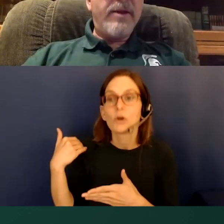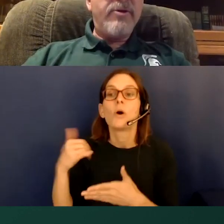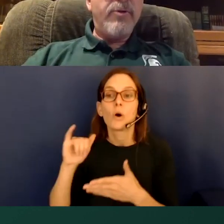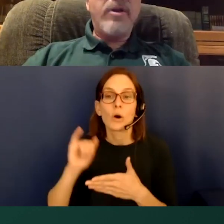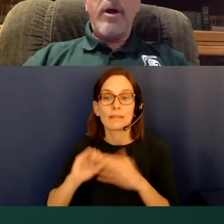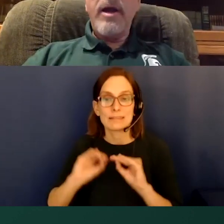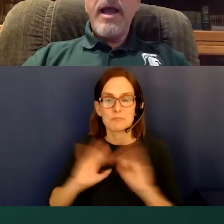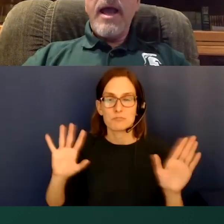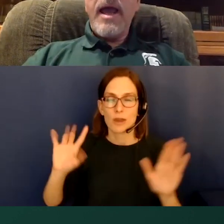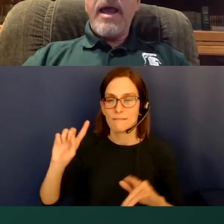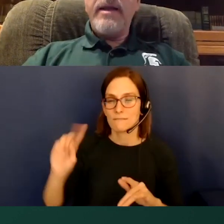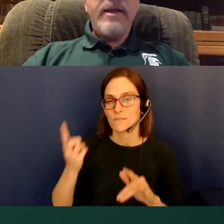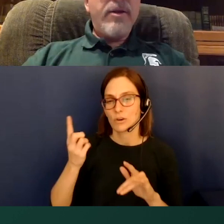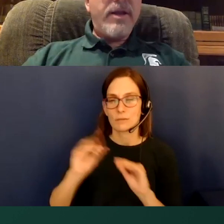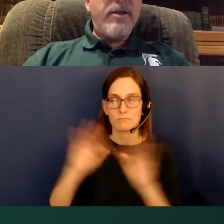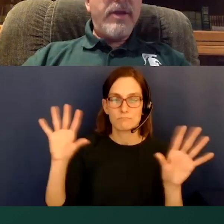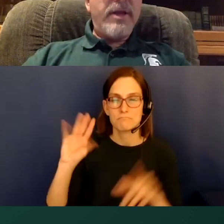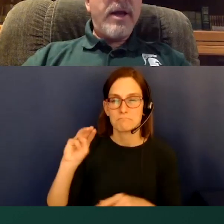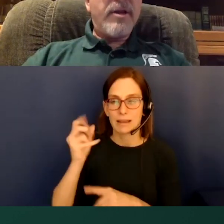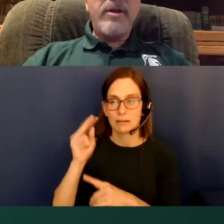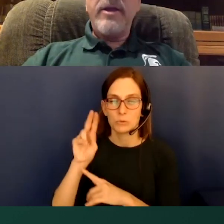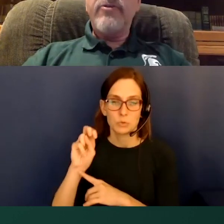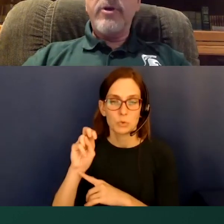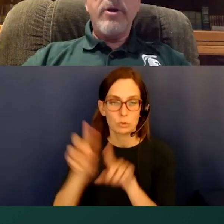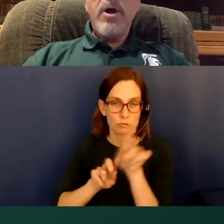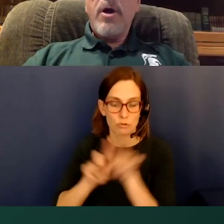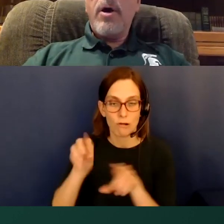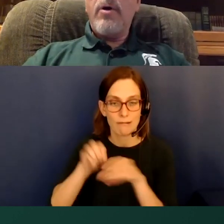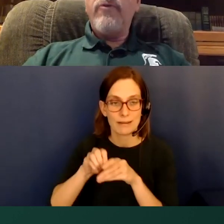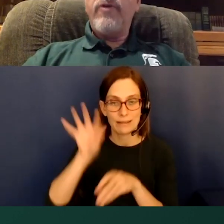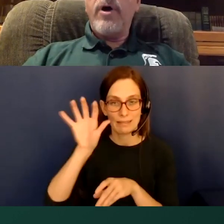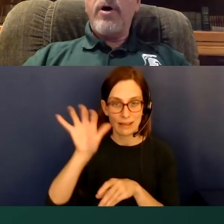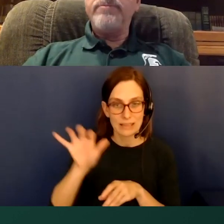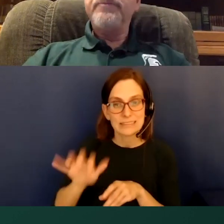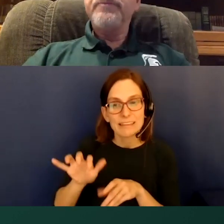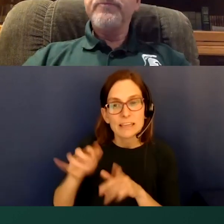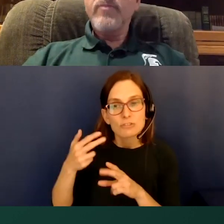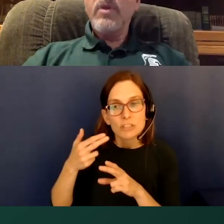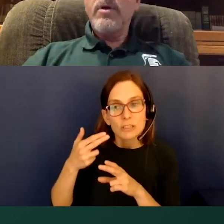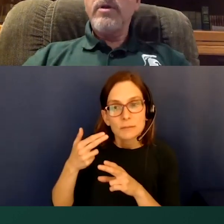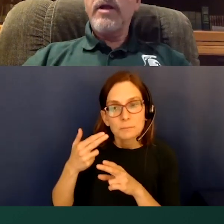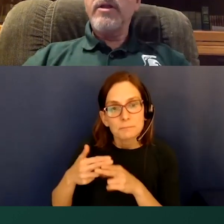first magnitude star, and it is in the constellation of